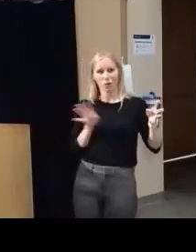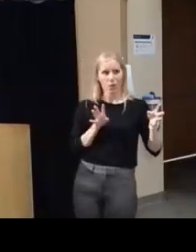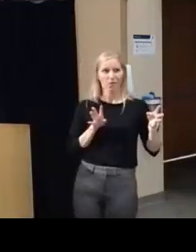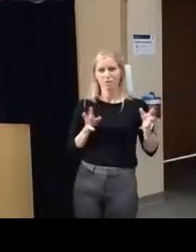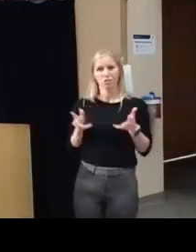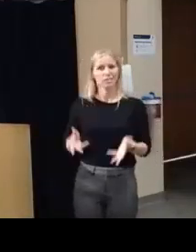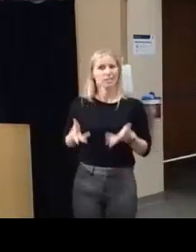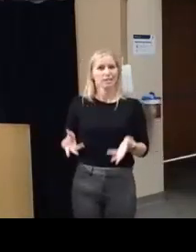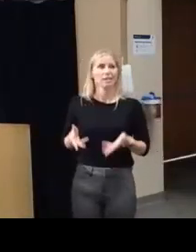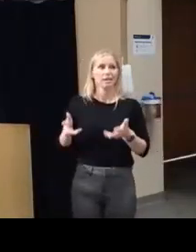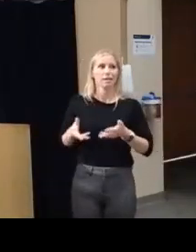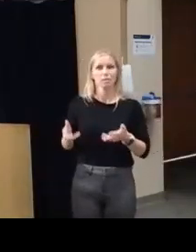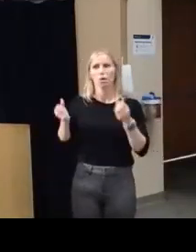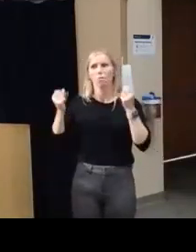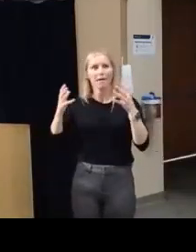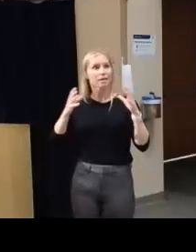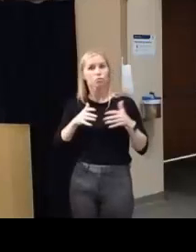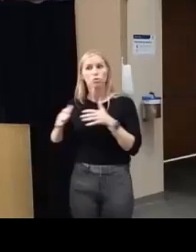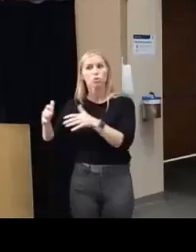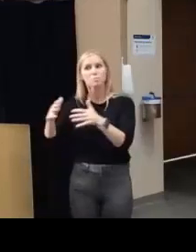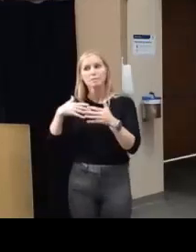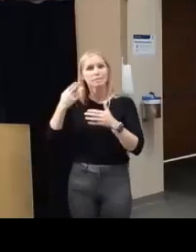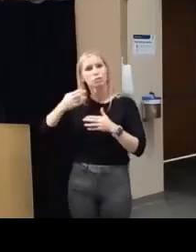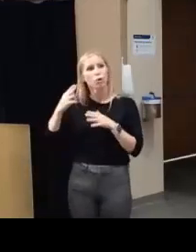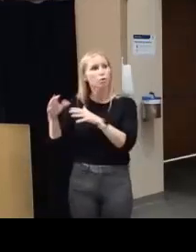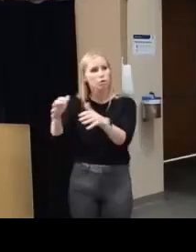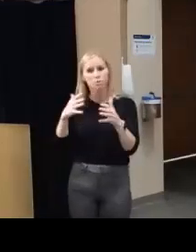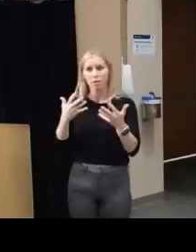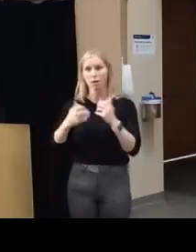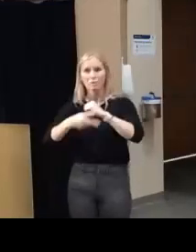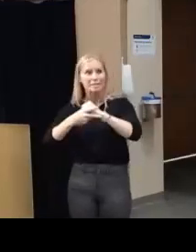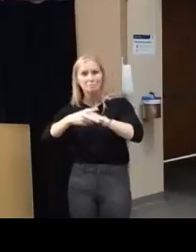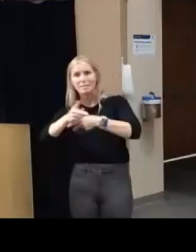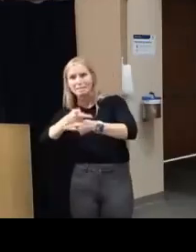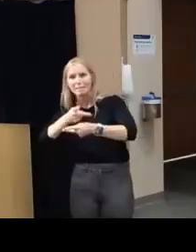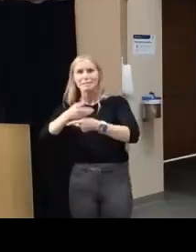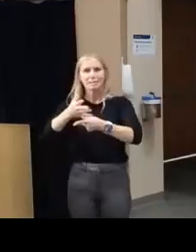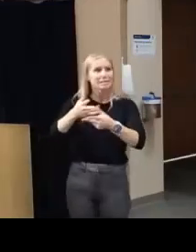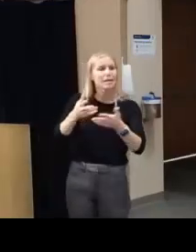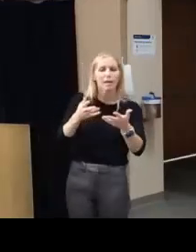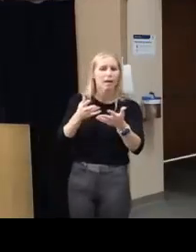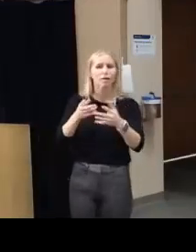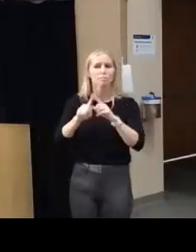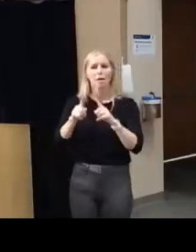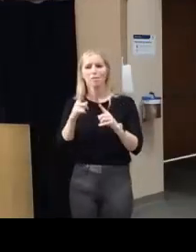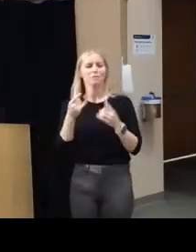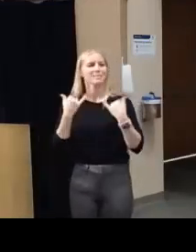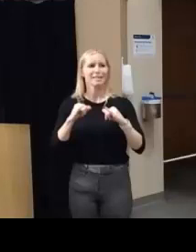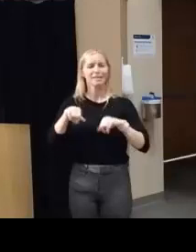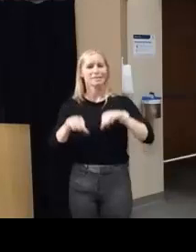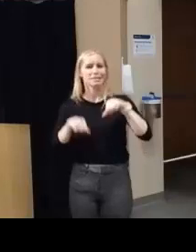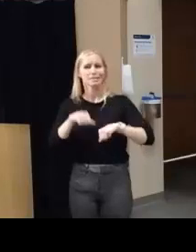what to do with it. A lot of groups want to preserve it in some way. The last thing I read about it that was available on